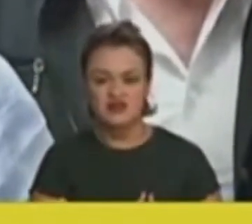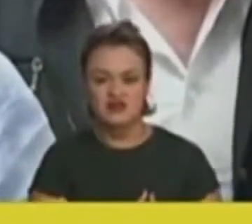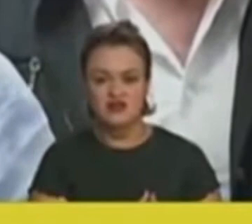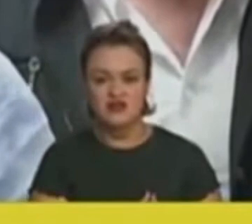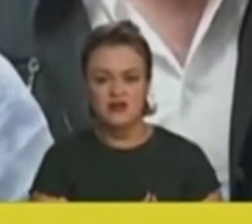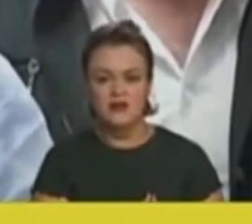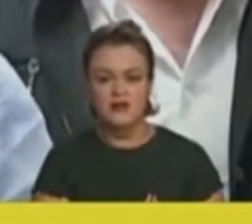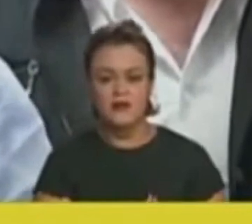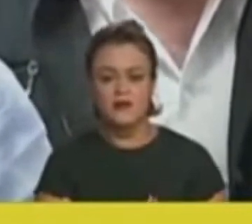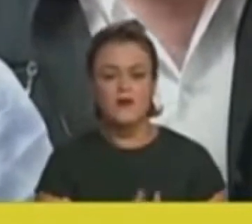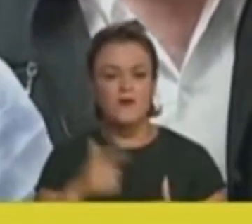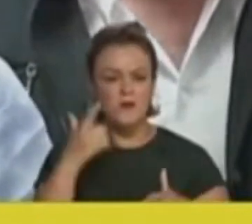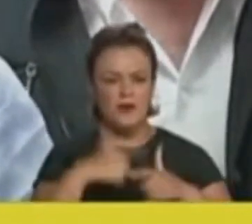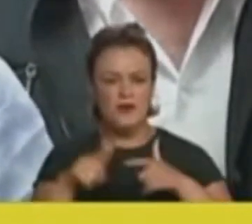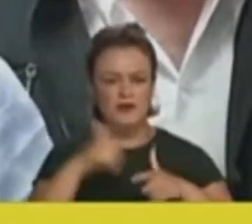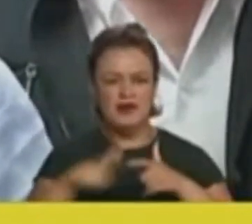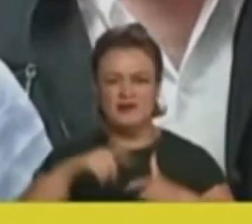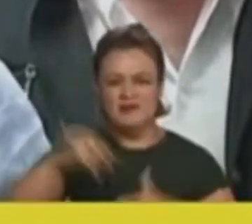that a group